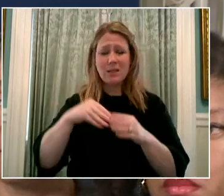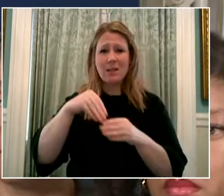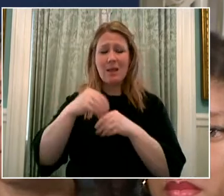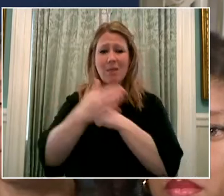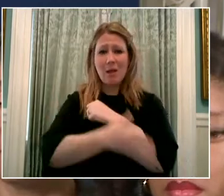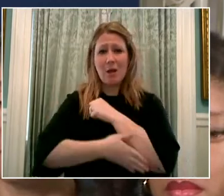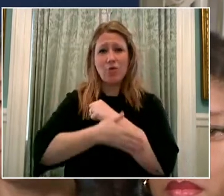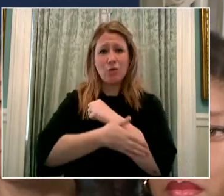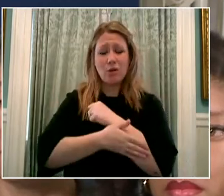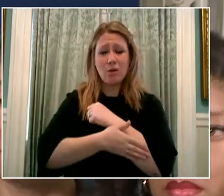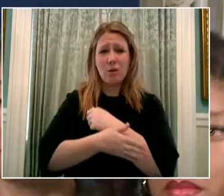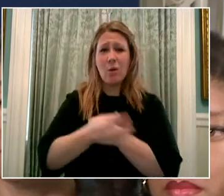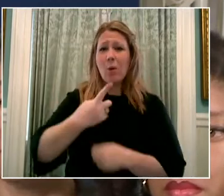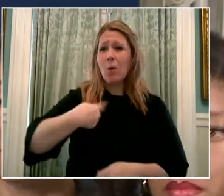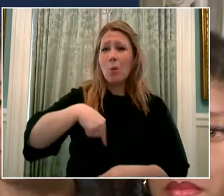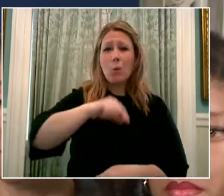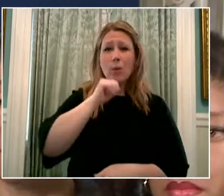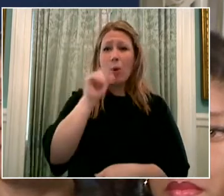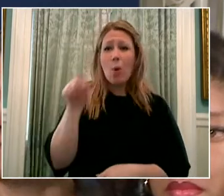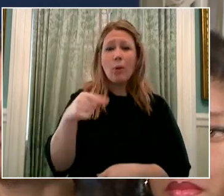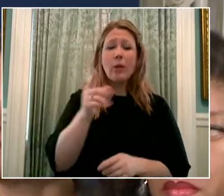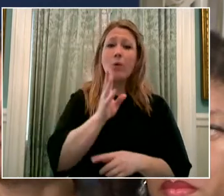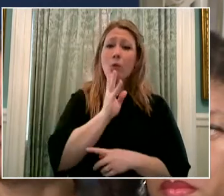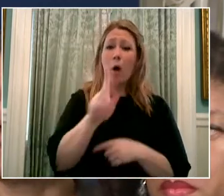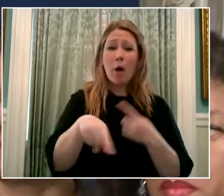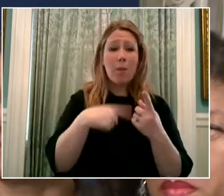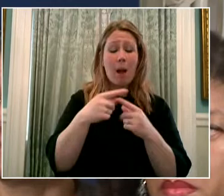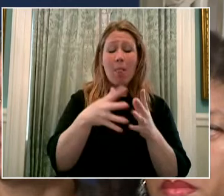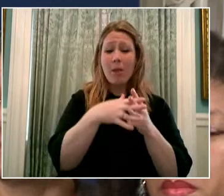allow people to live it out.